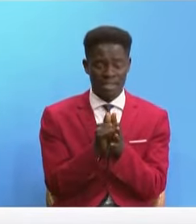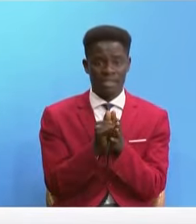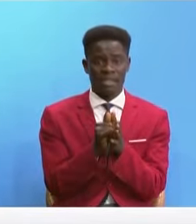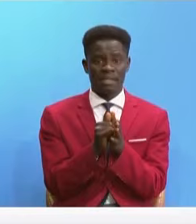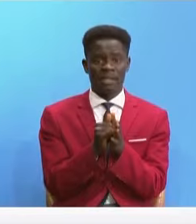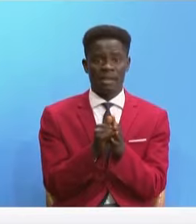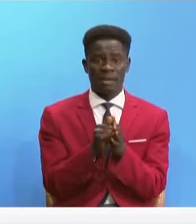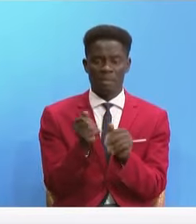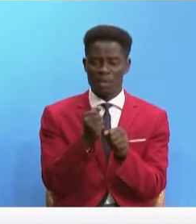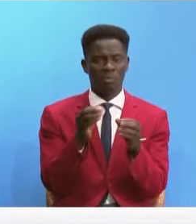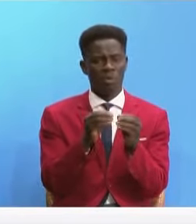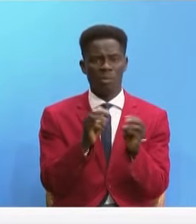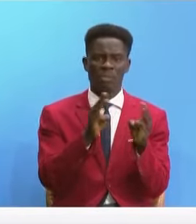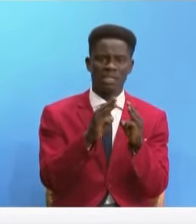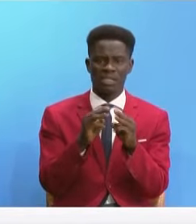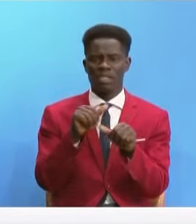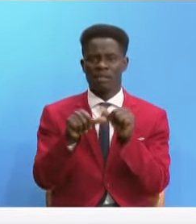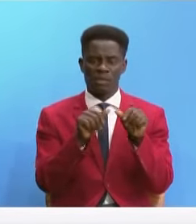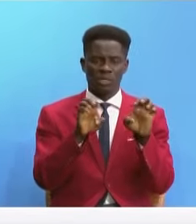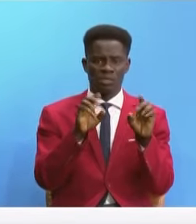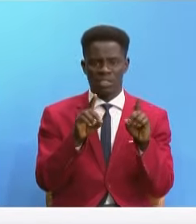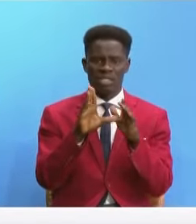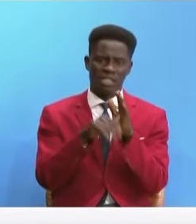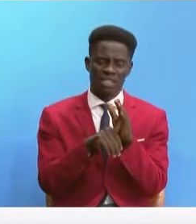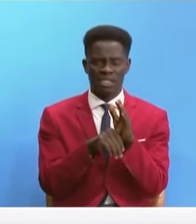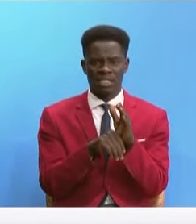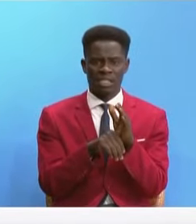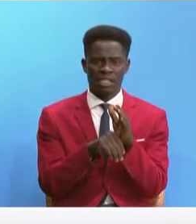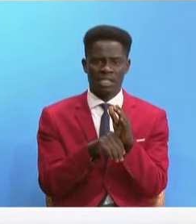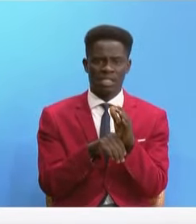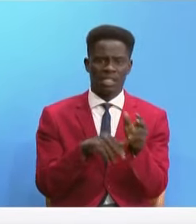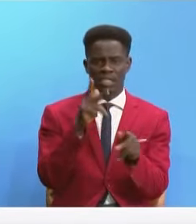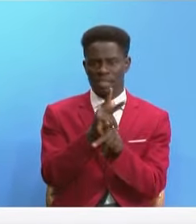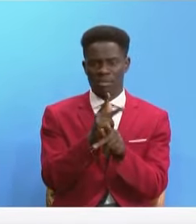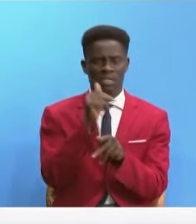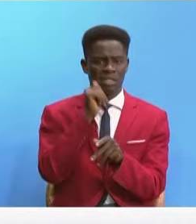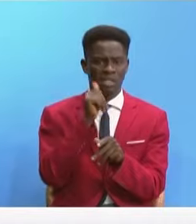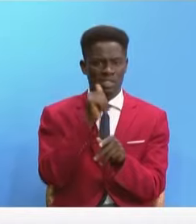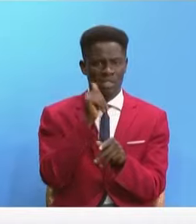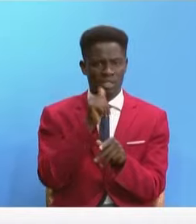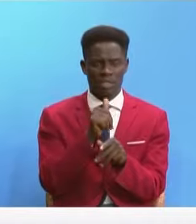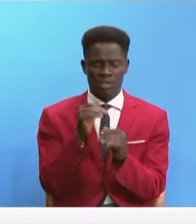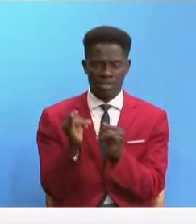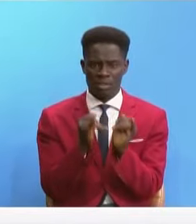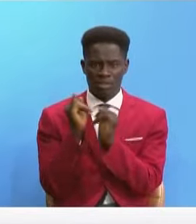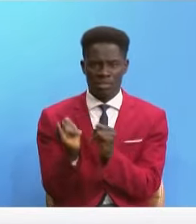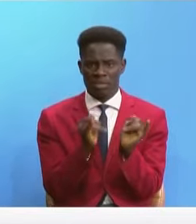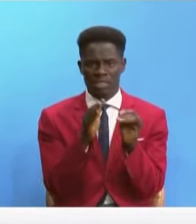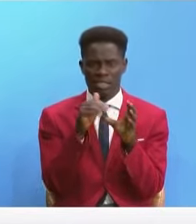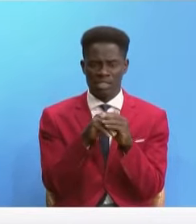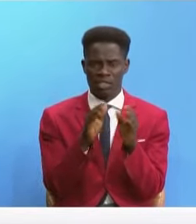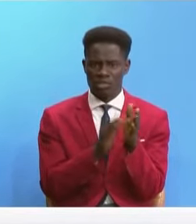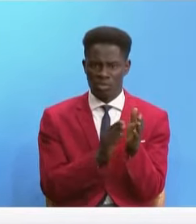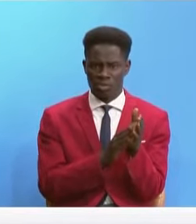excellence among KG learners and the keeping girls implementing school within